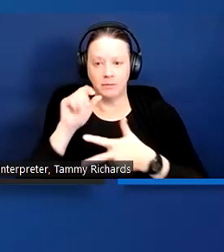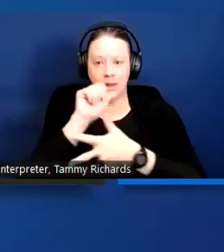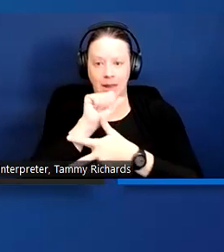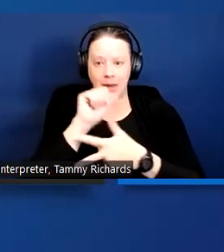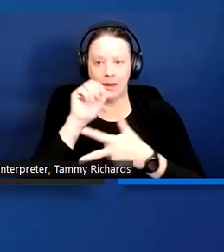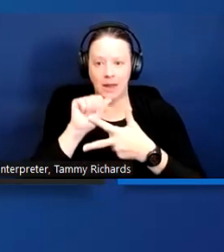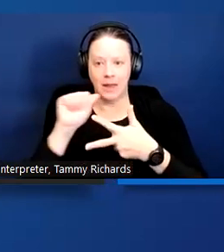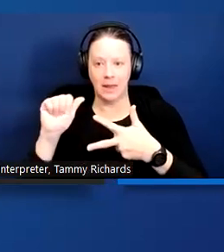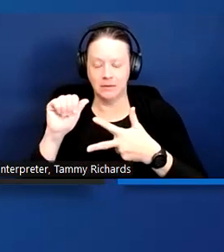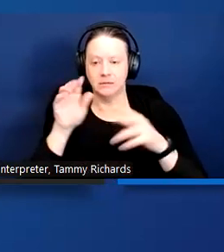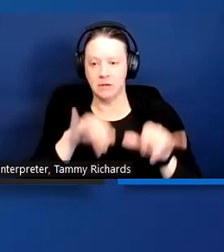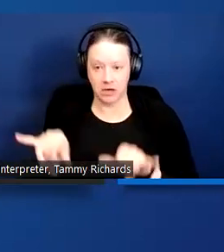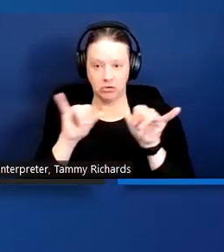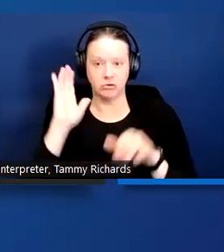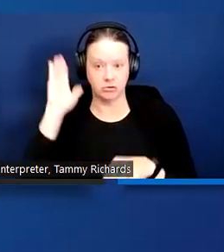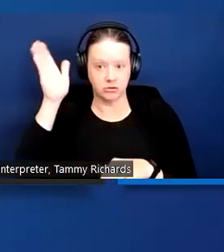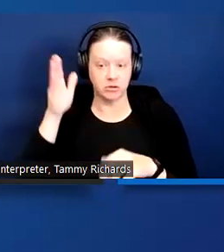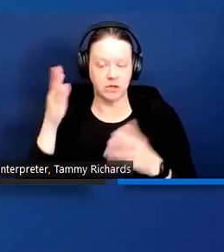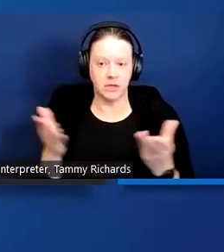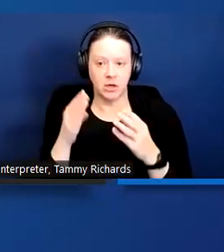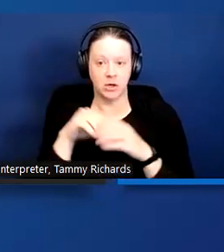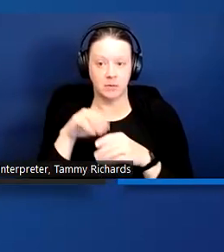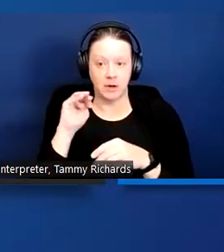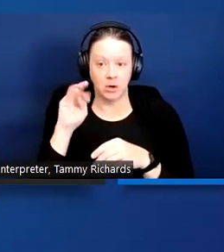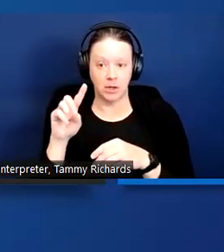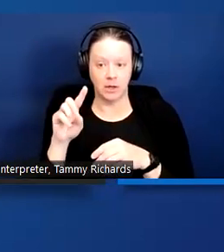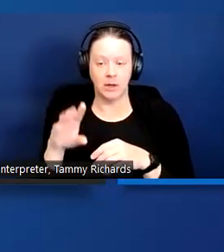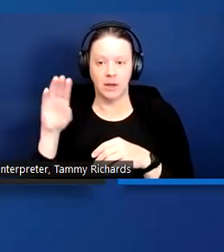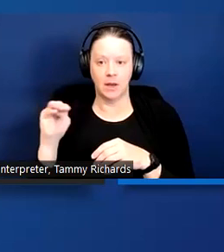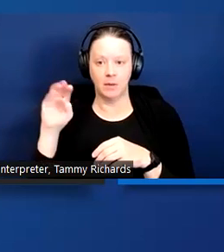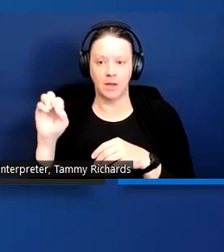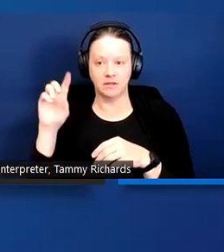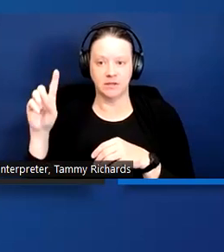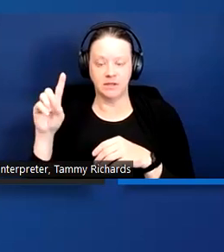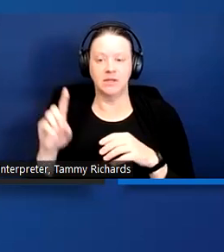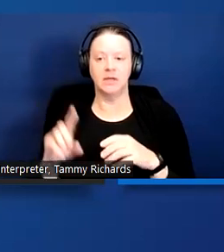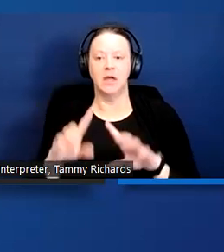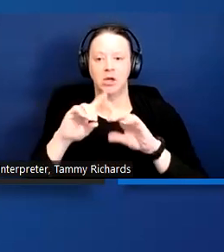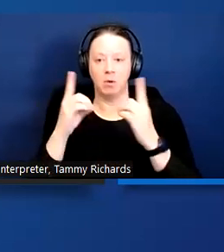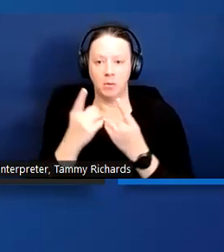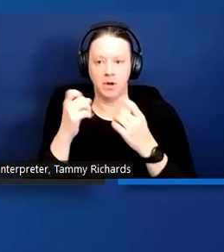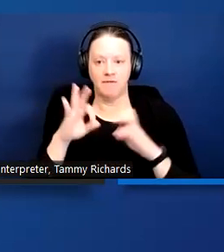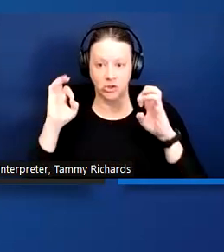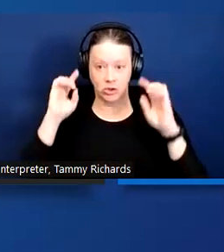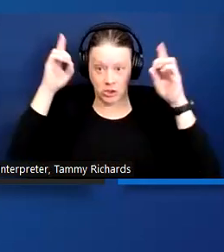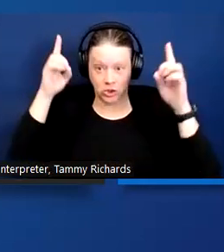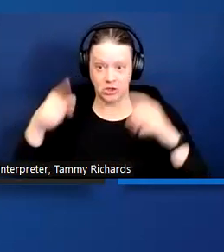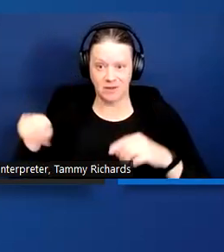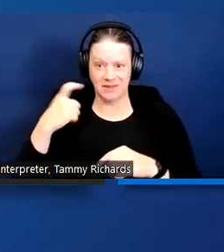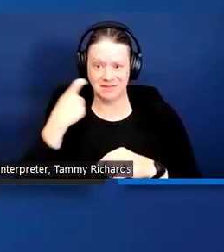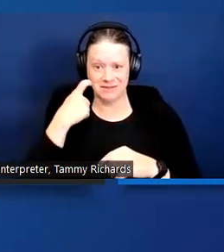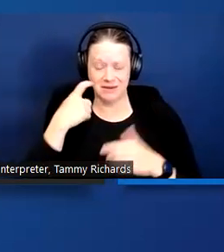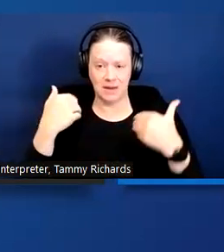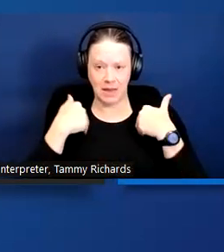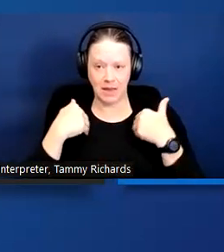standards. Here in Maryland, MSDE, Department of Education, they just had a law passed last